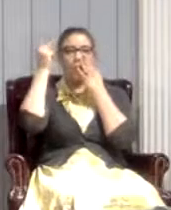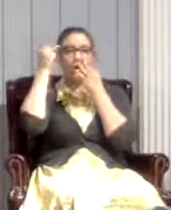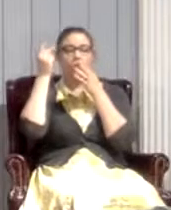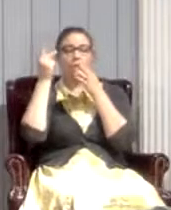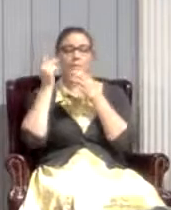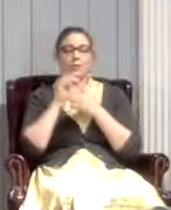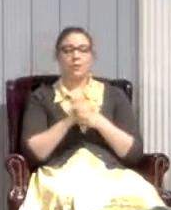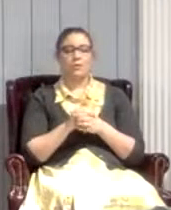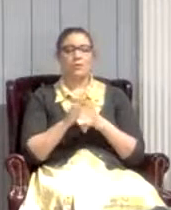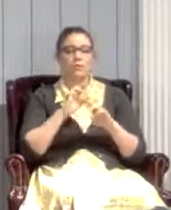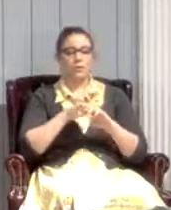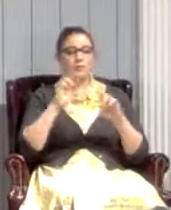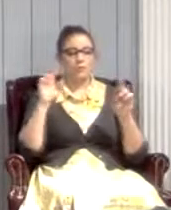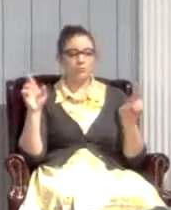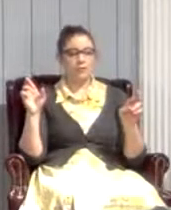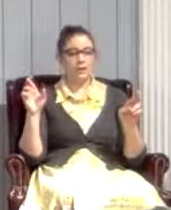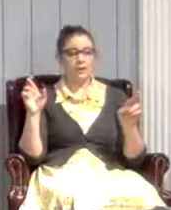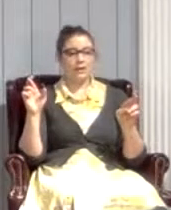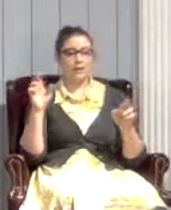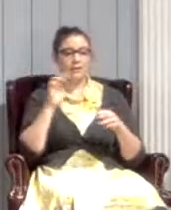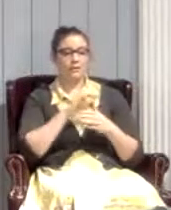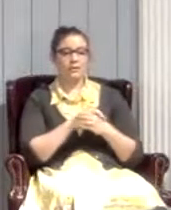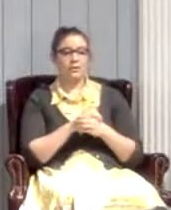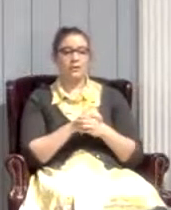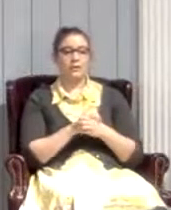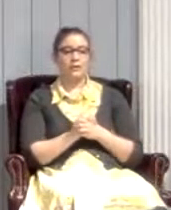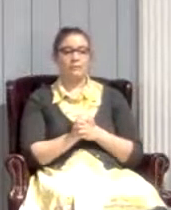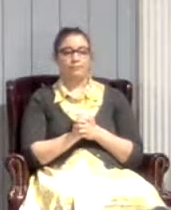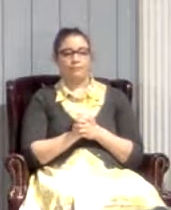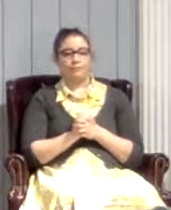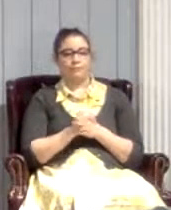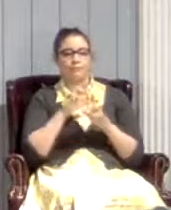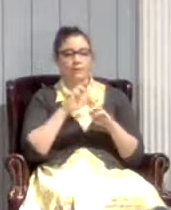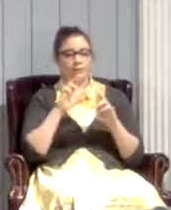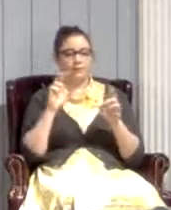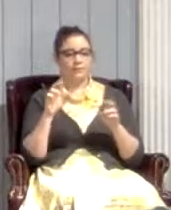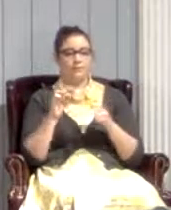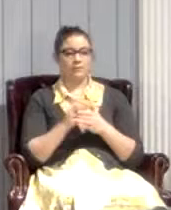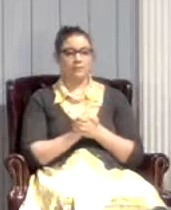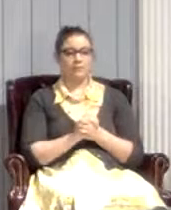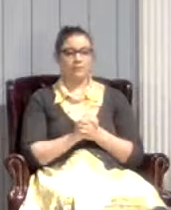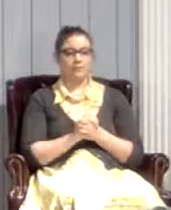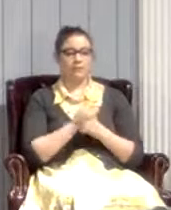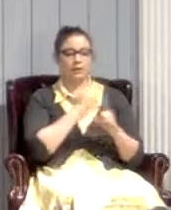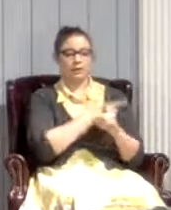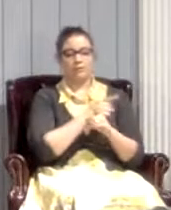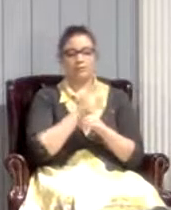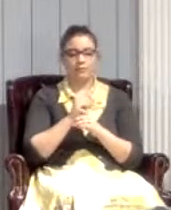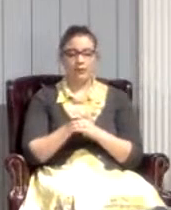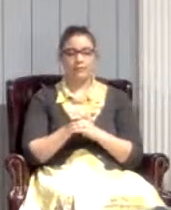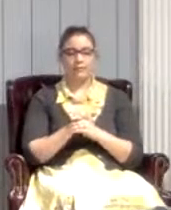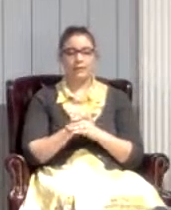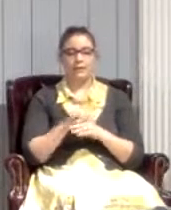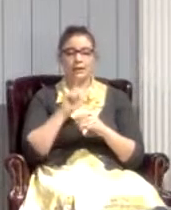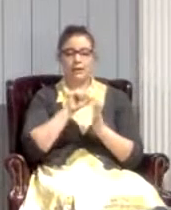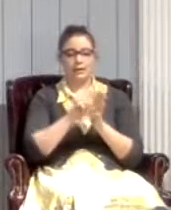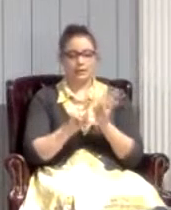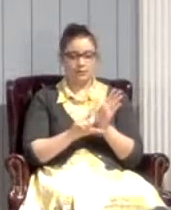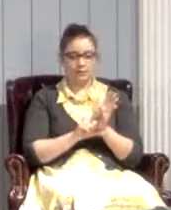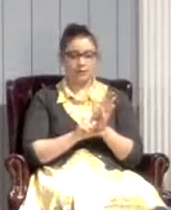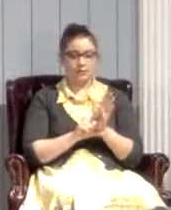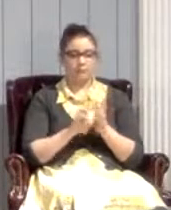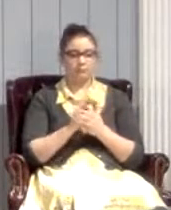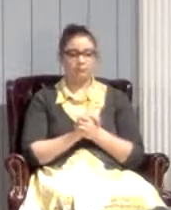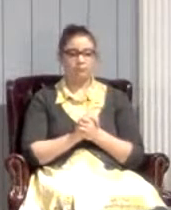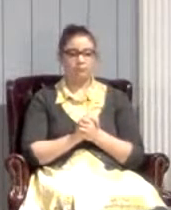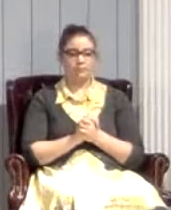inflict discipline when the church had showed a readiness to obey his laws and to do its own duty, delicately